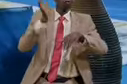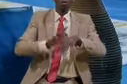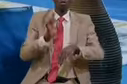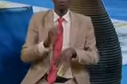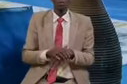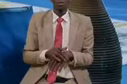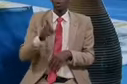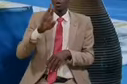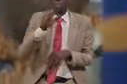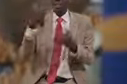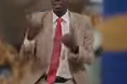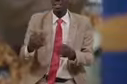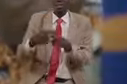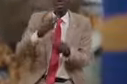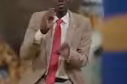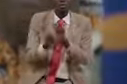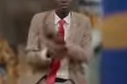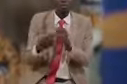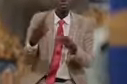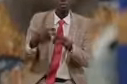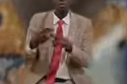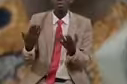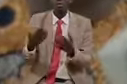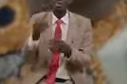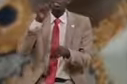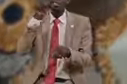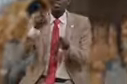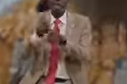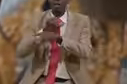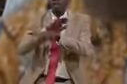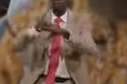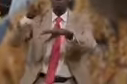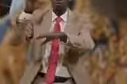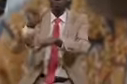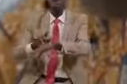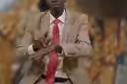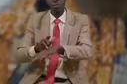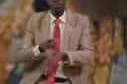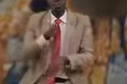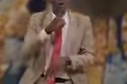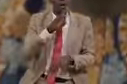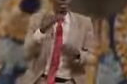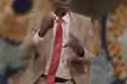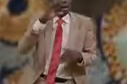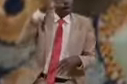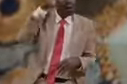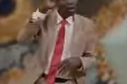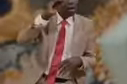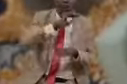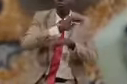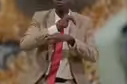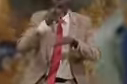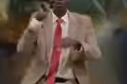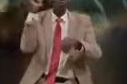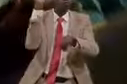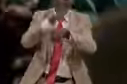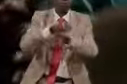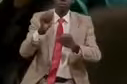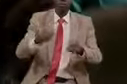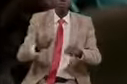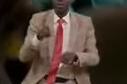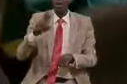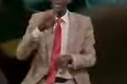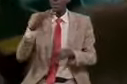Sister untouchable. Mr. Unconquerable. Mrs. or